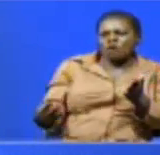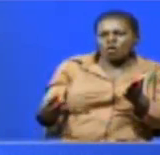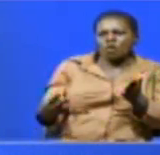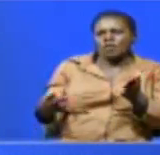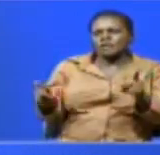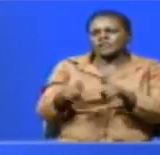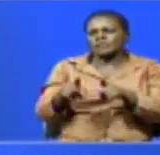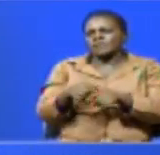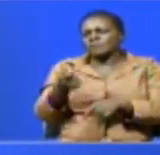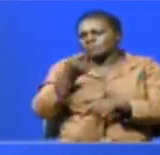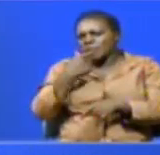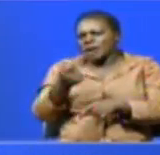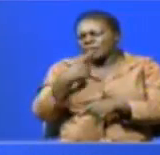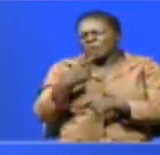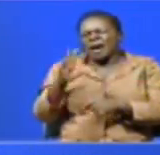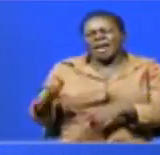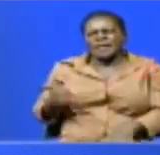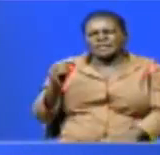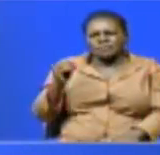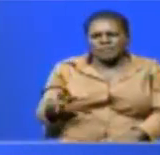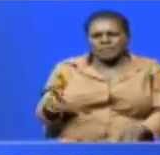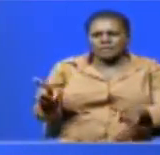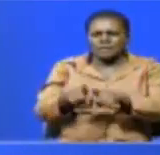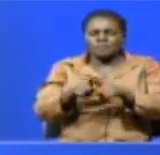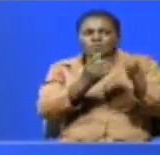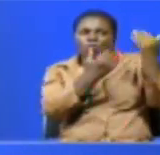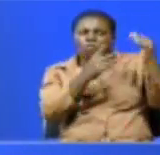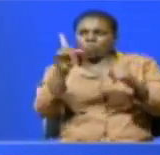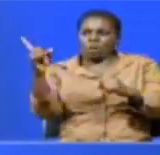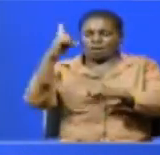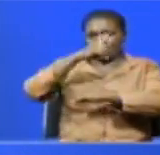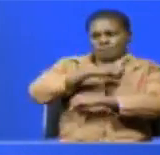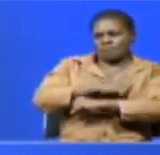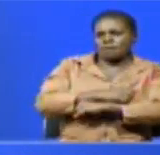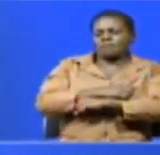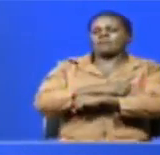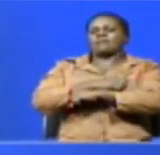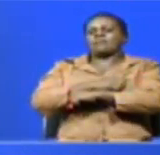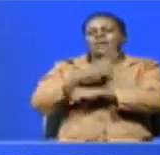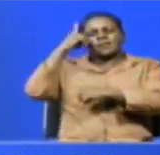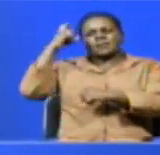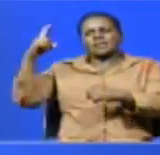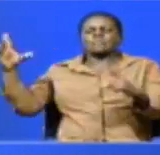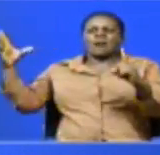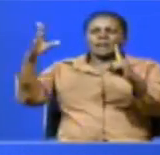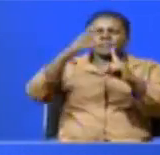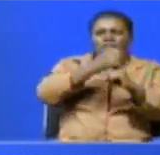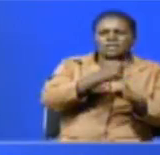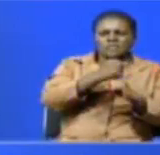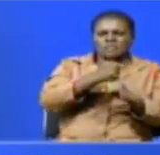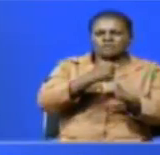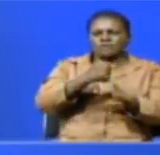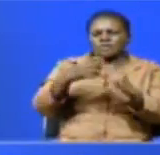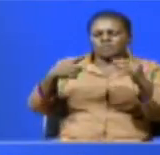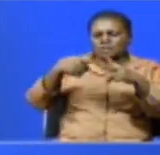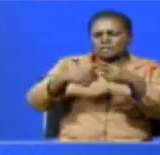his treatment drained the family financially. He only hopes that one day he will fulfill his dream of becoming an